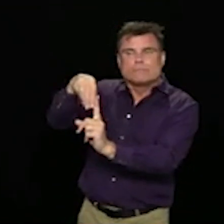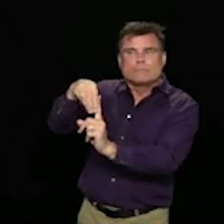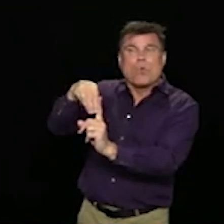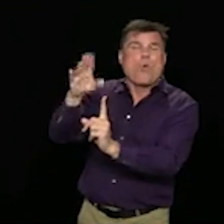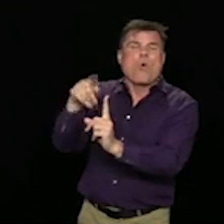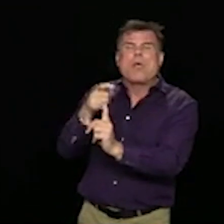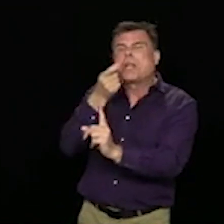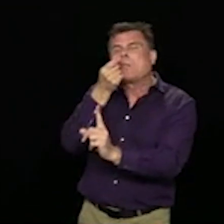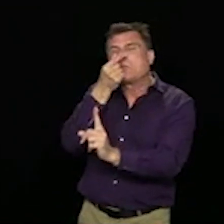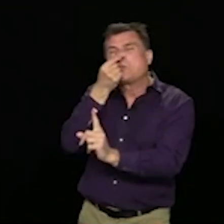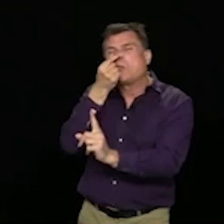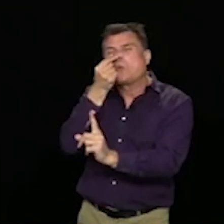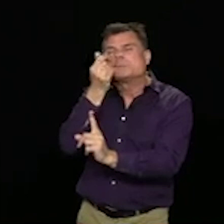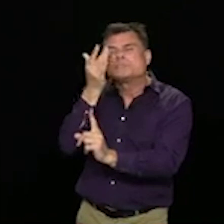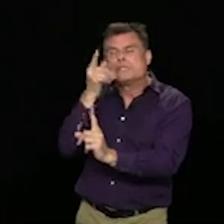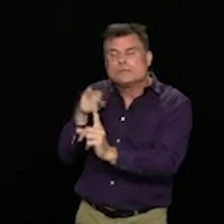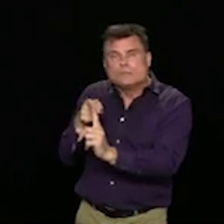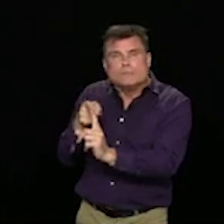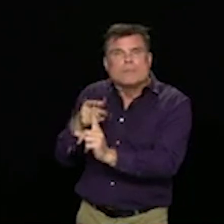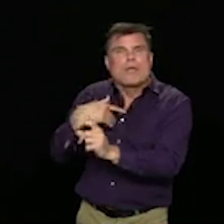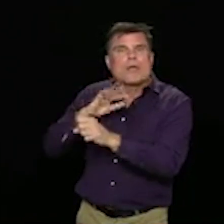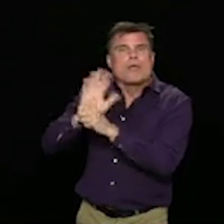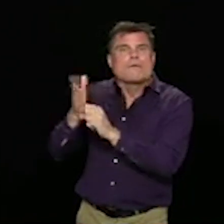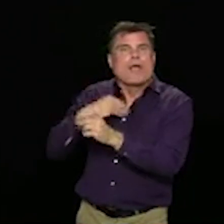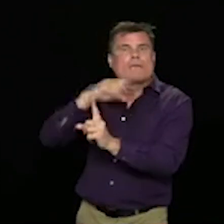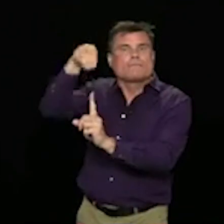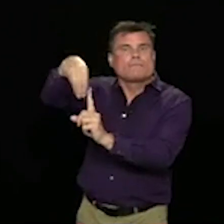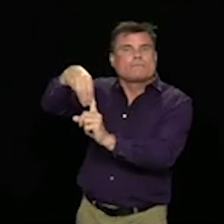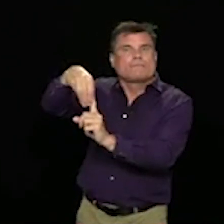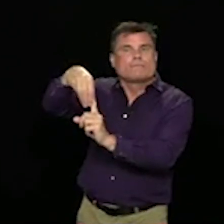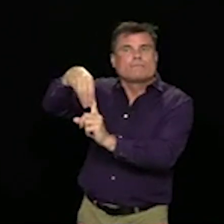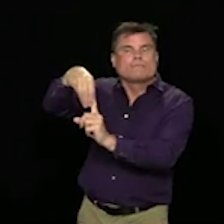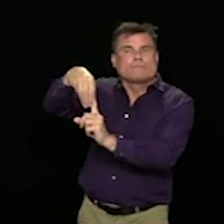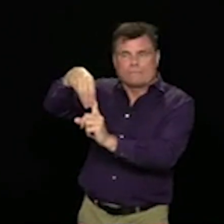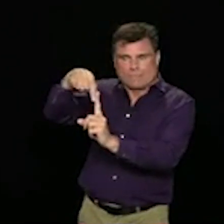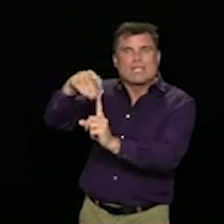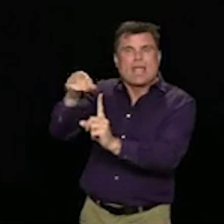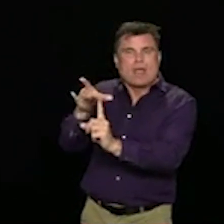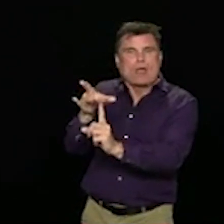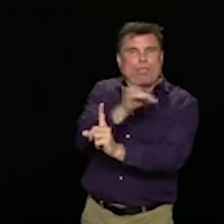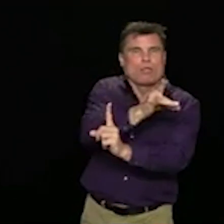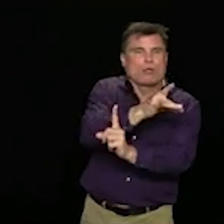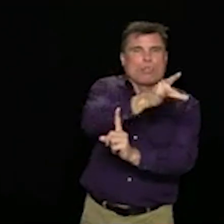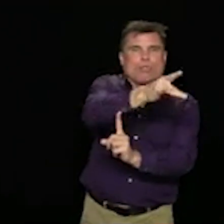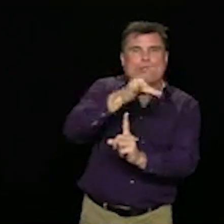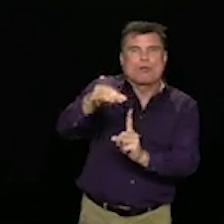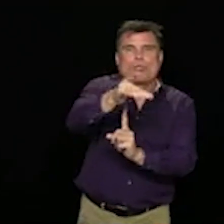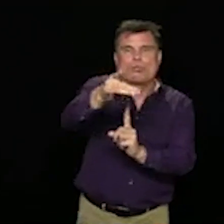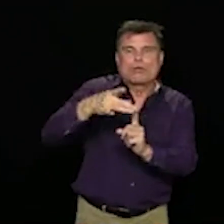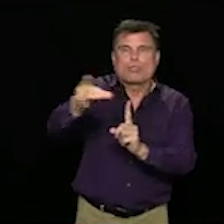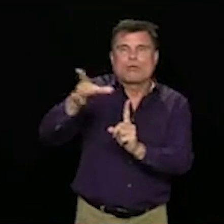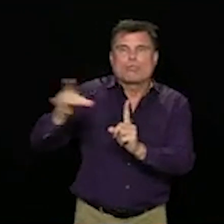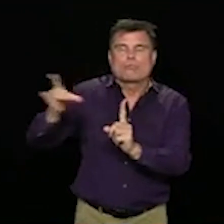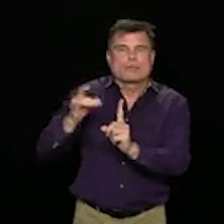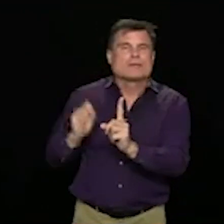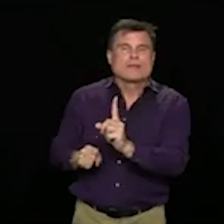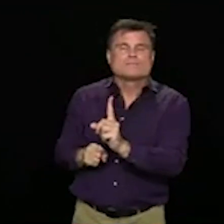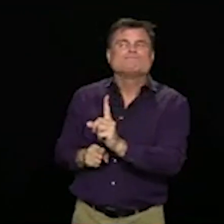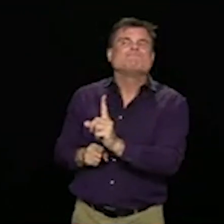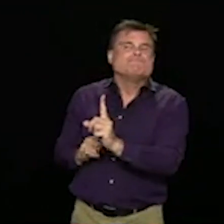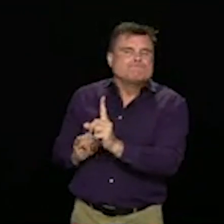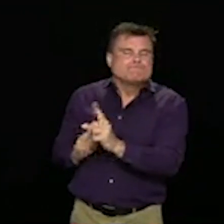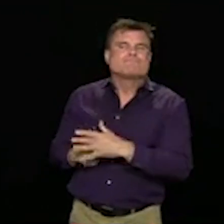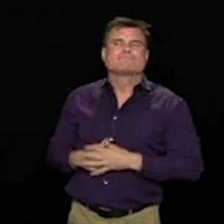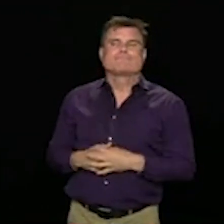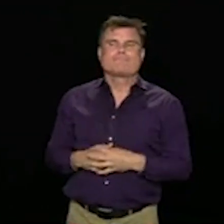country, where we see clusters of cases at workplaces when people go back into the workplace. Or we've seen it